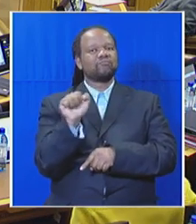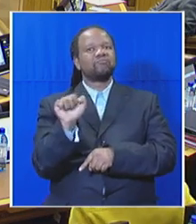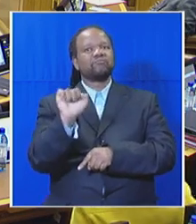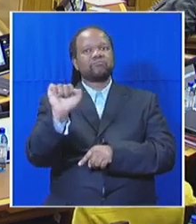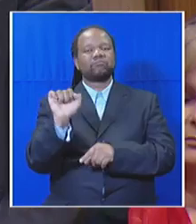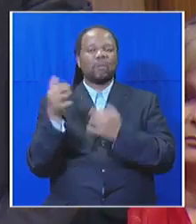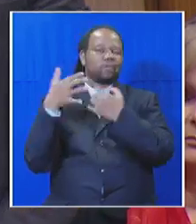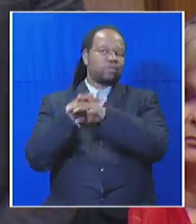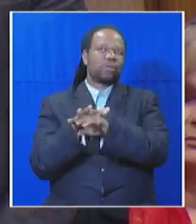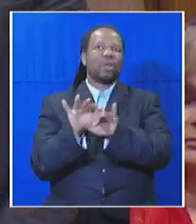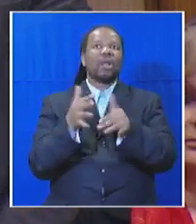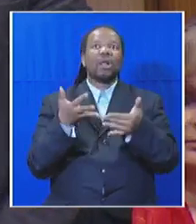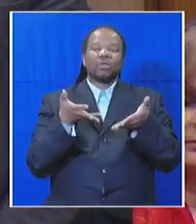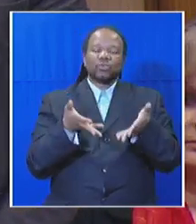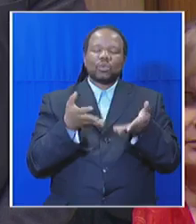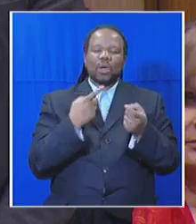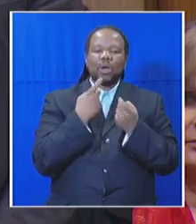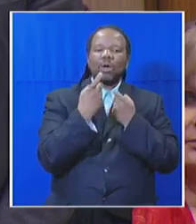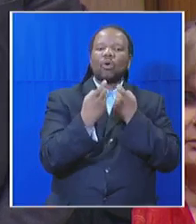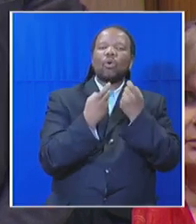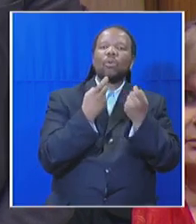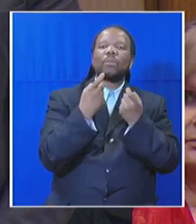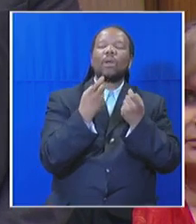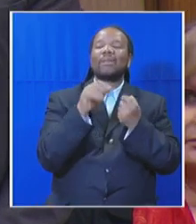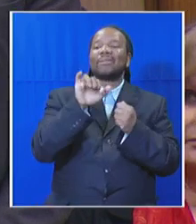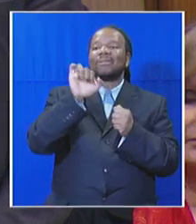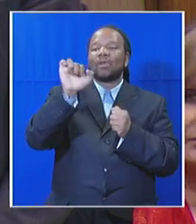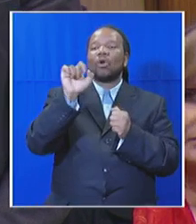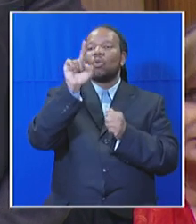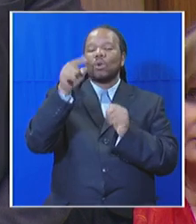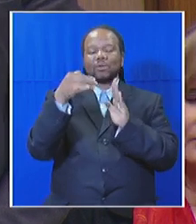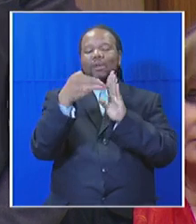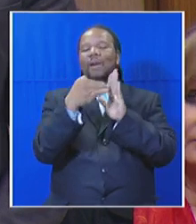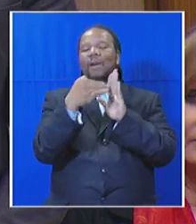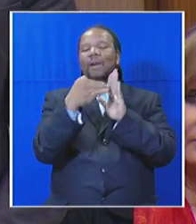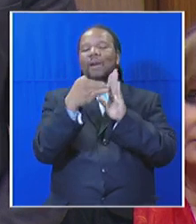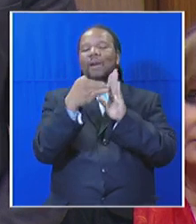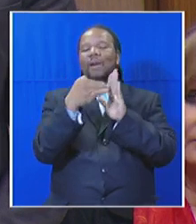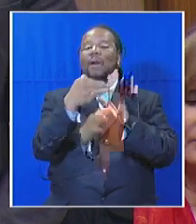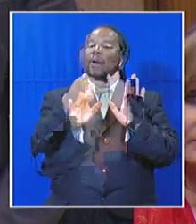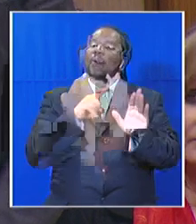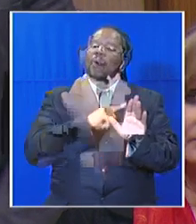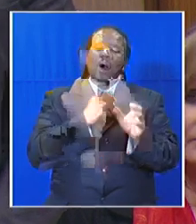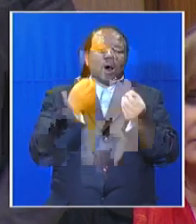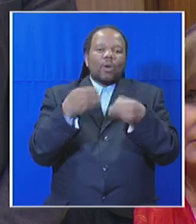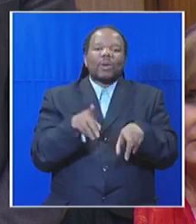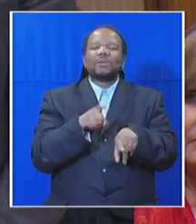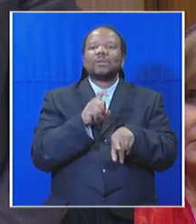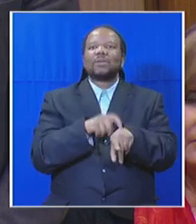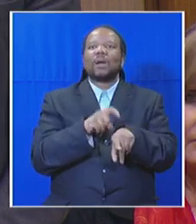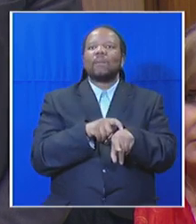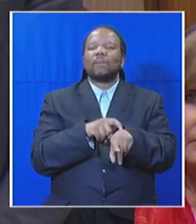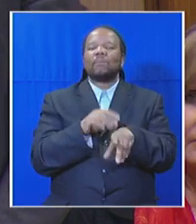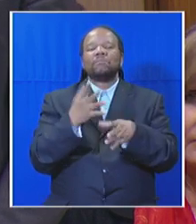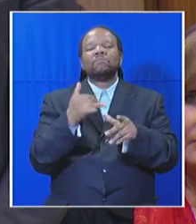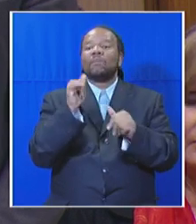they cannot complain today that their question will be crowded out. If it is so, because we wait now. Our question was crowded